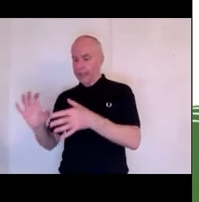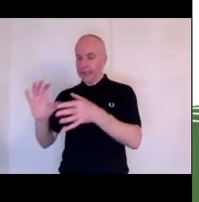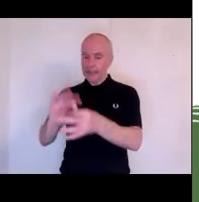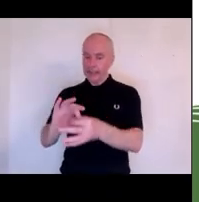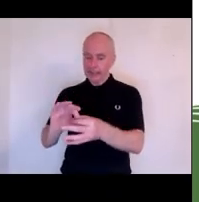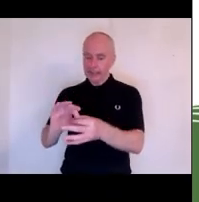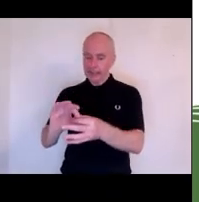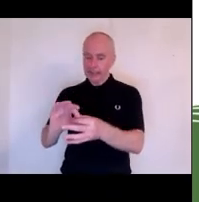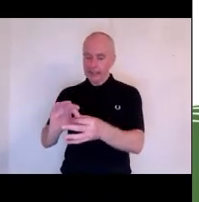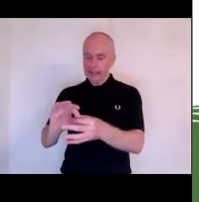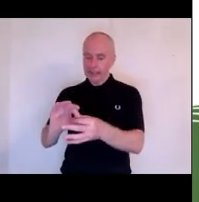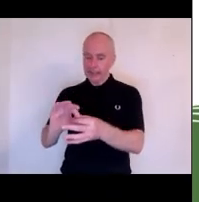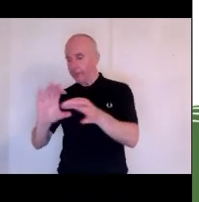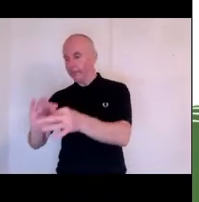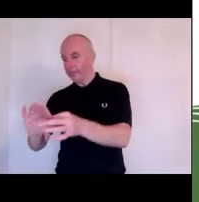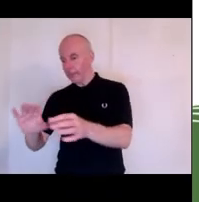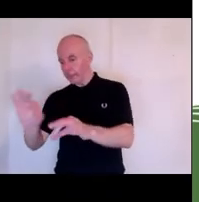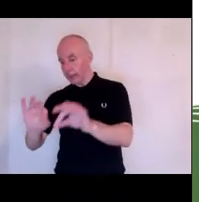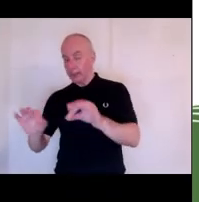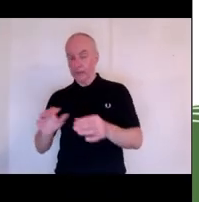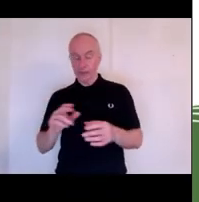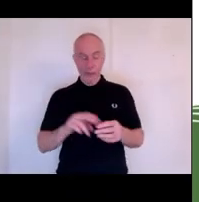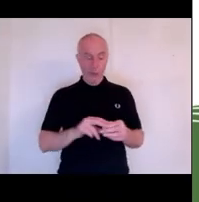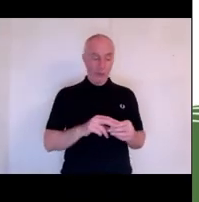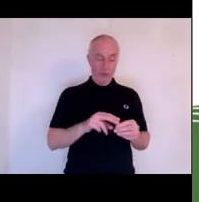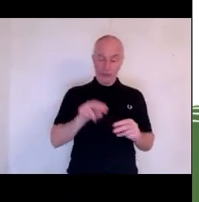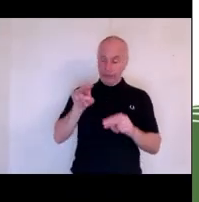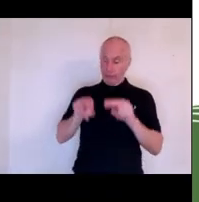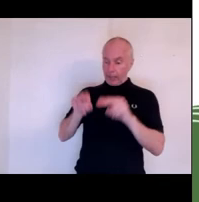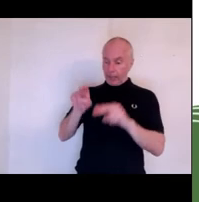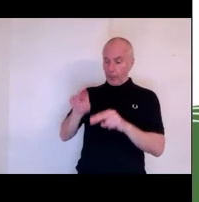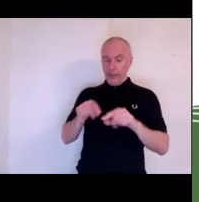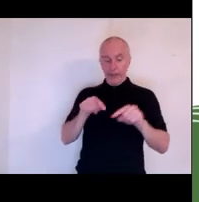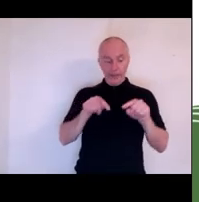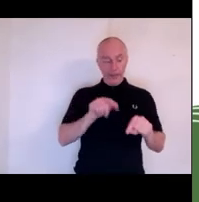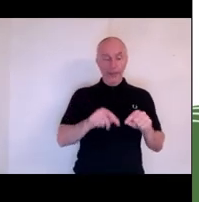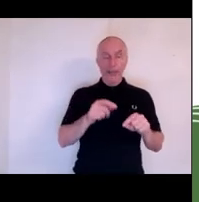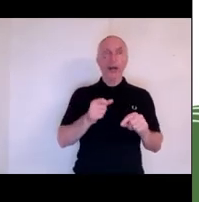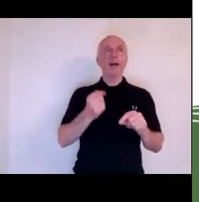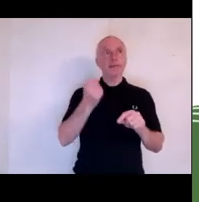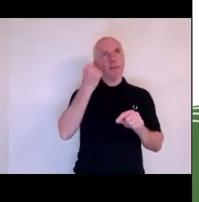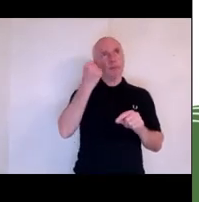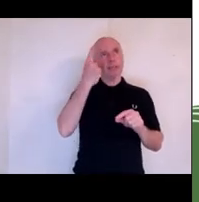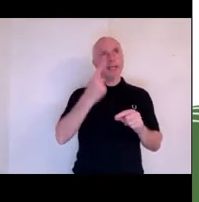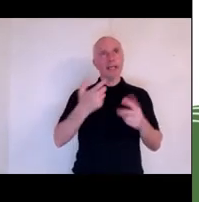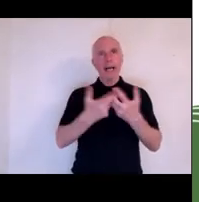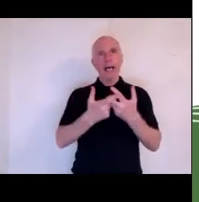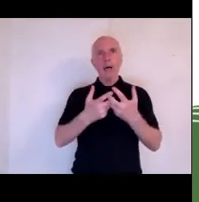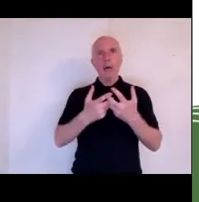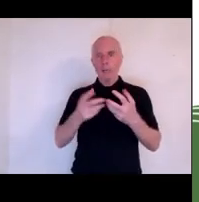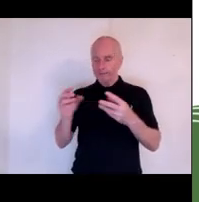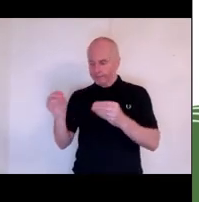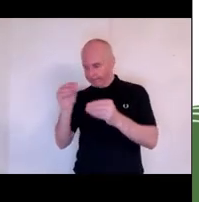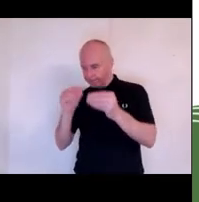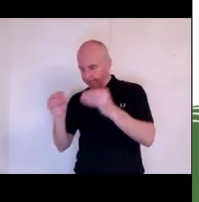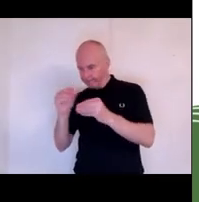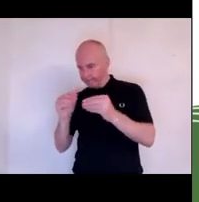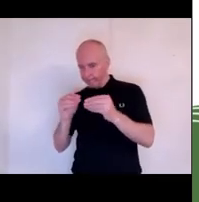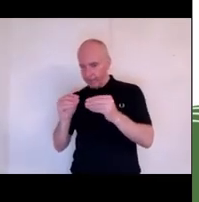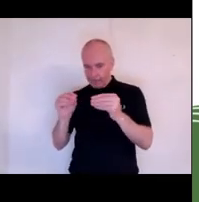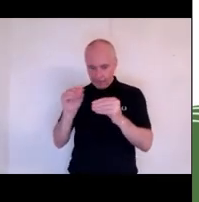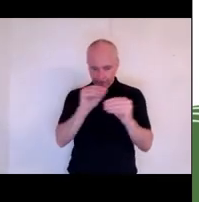evaluators skill is that they can understand those codependences and how they all fit together. But you can start to see how this starts to become